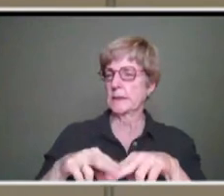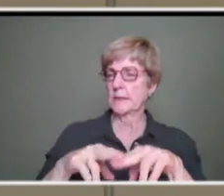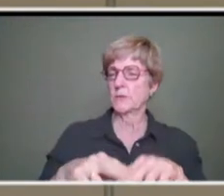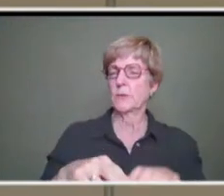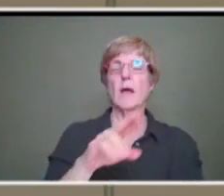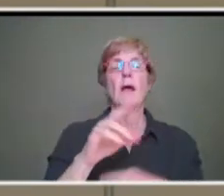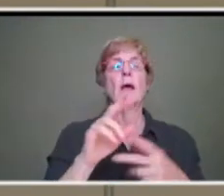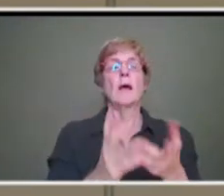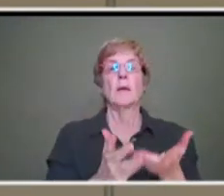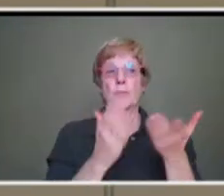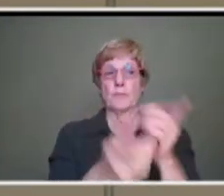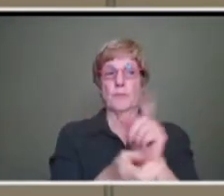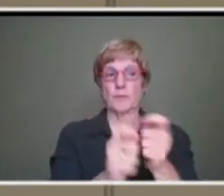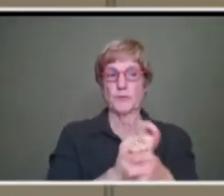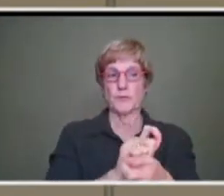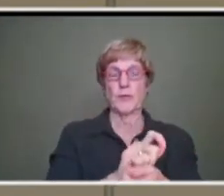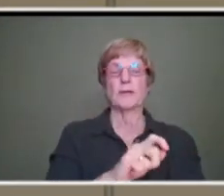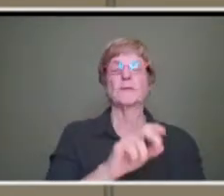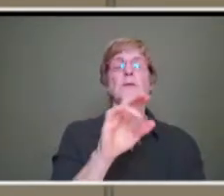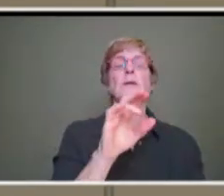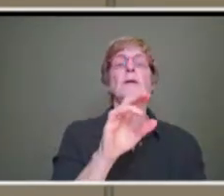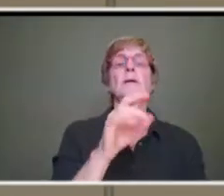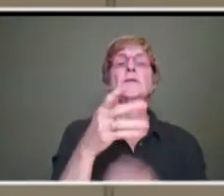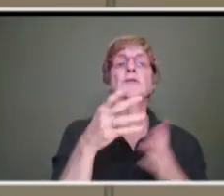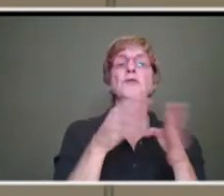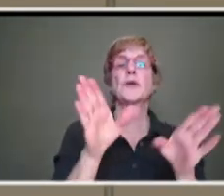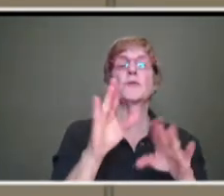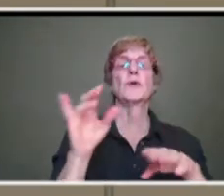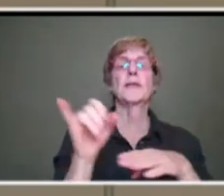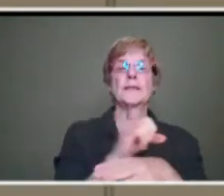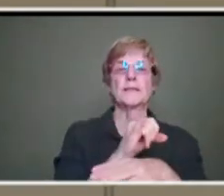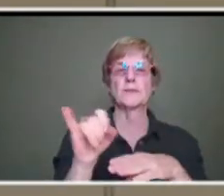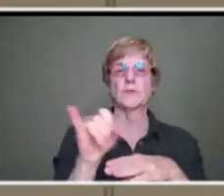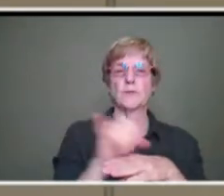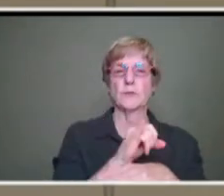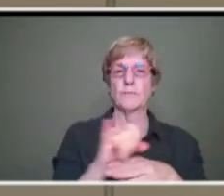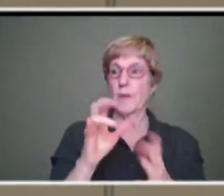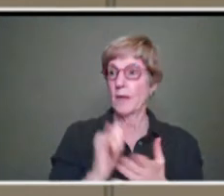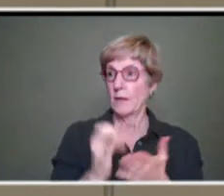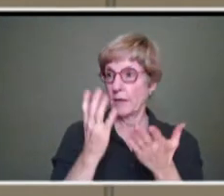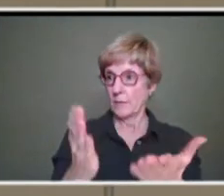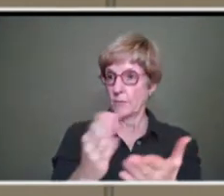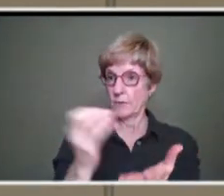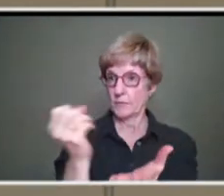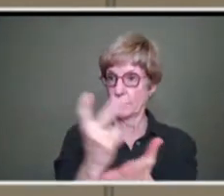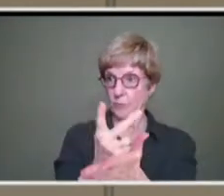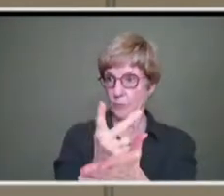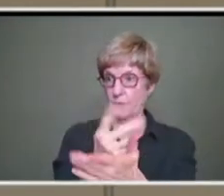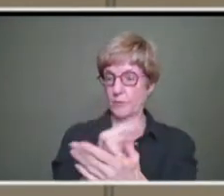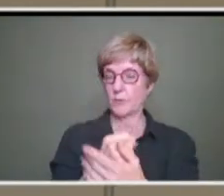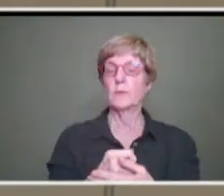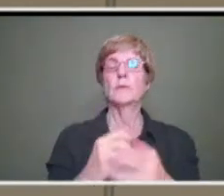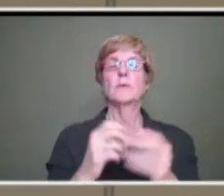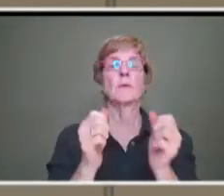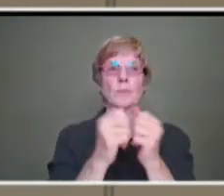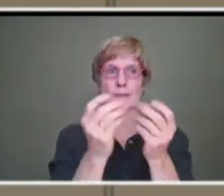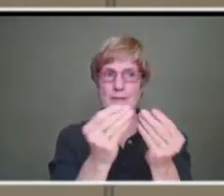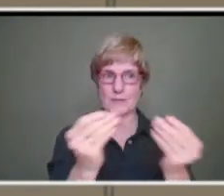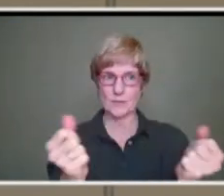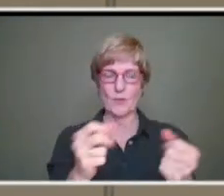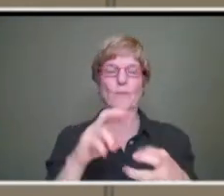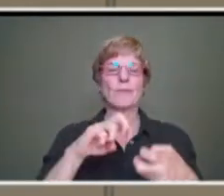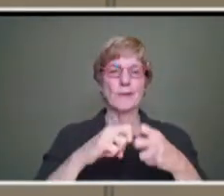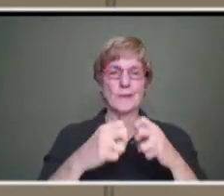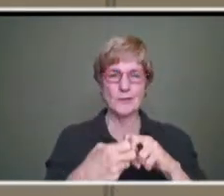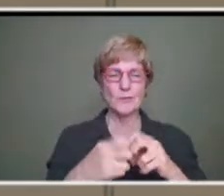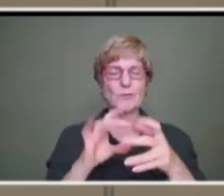is i2cd's General industrial conditional conditional staff recommends approval of this petition upon resolution of outstanding issues